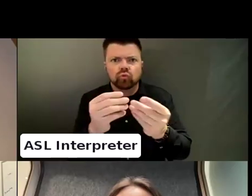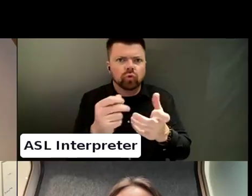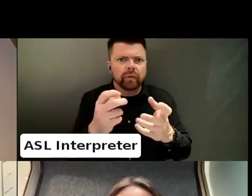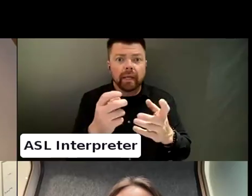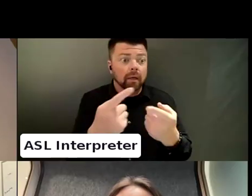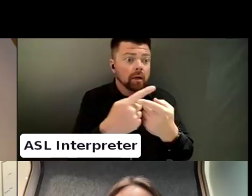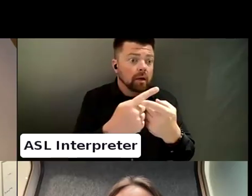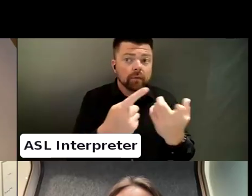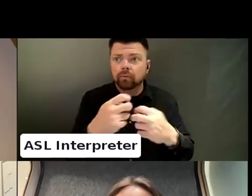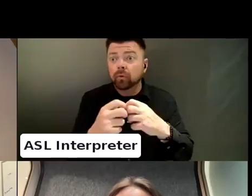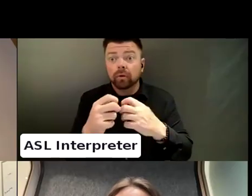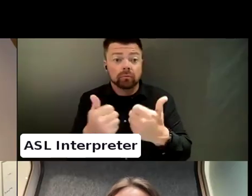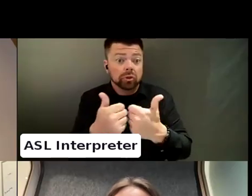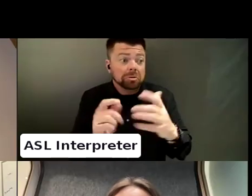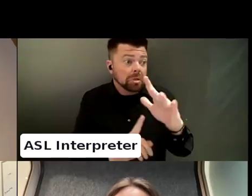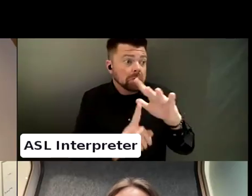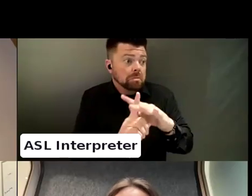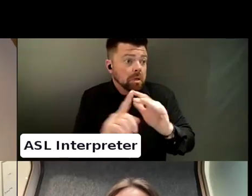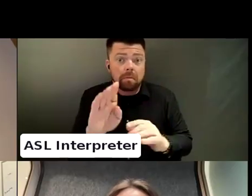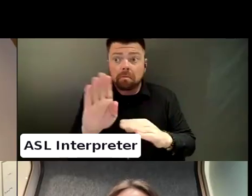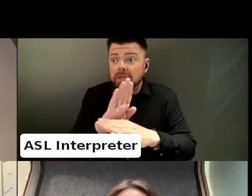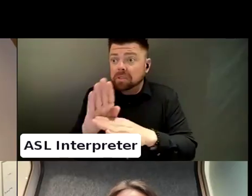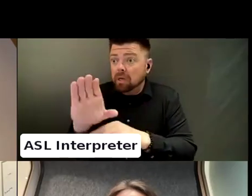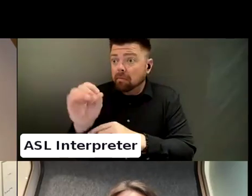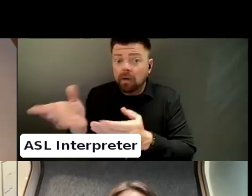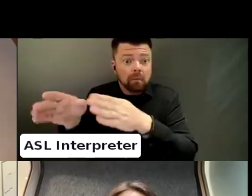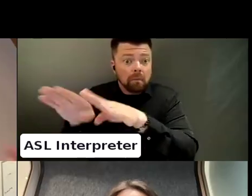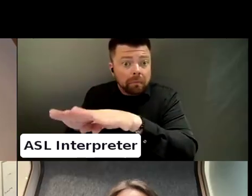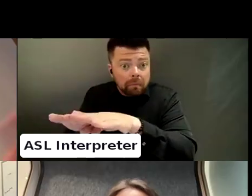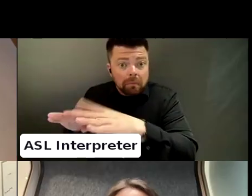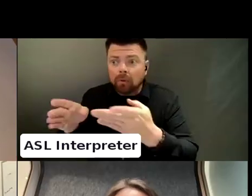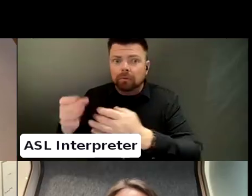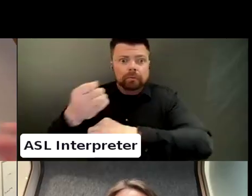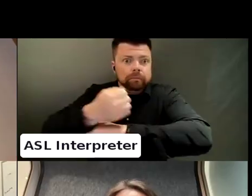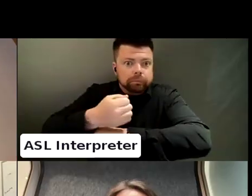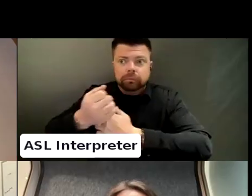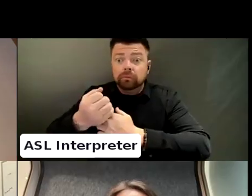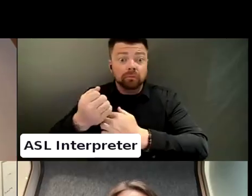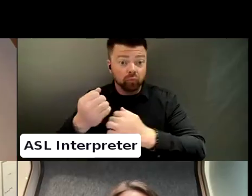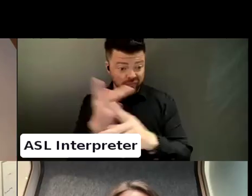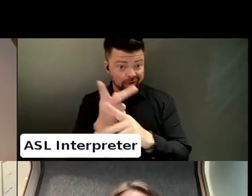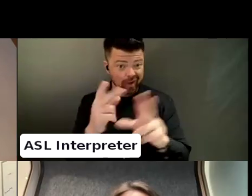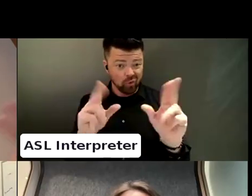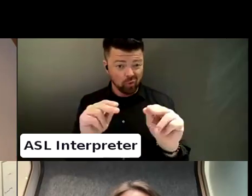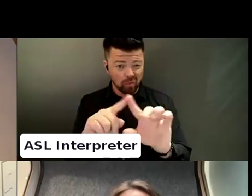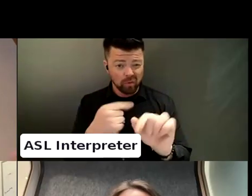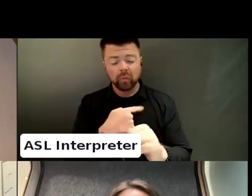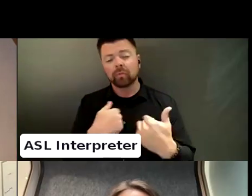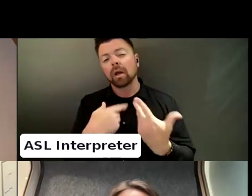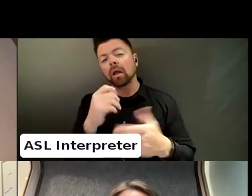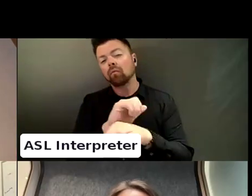that problem of if a company goes out of business, and have that we solve that today? No. But we have work groups like the collaborative, like